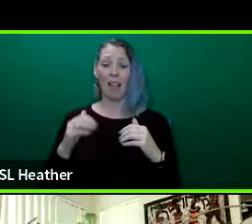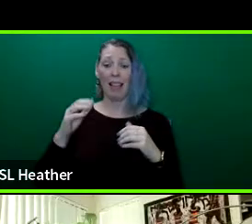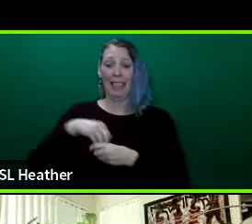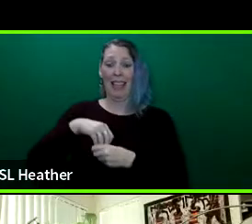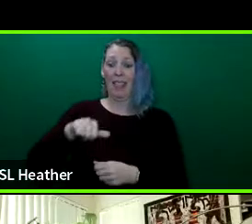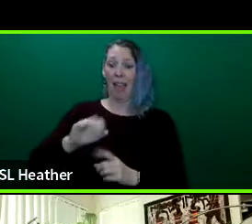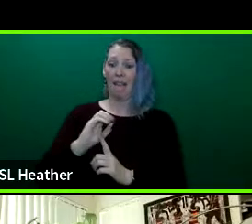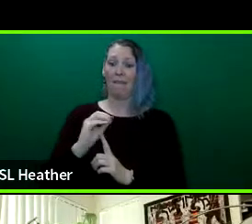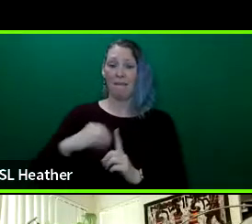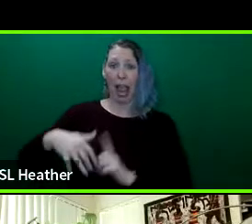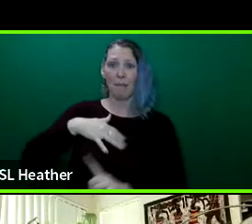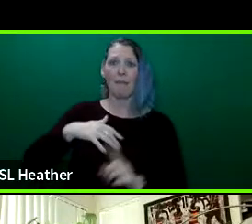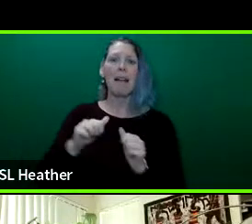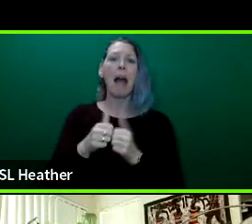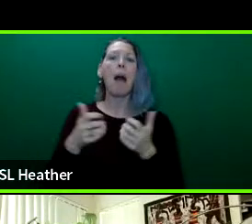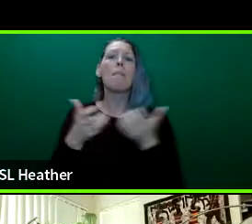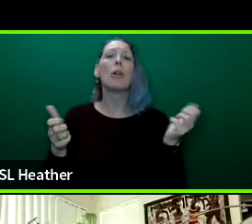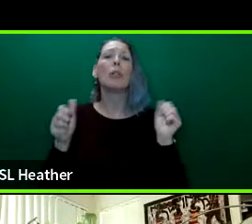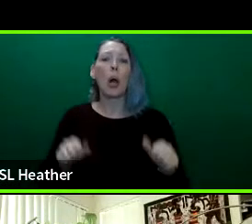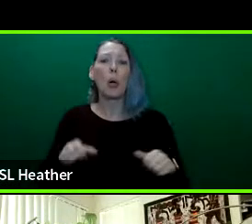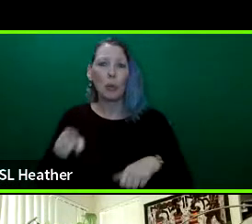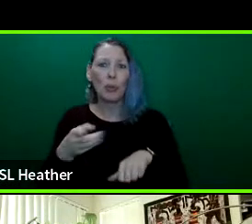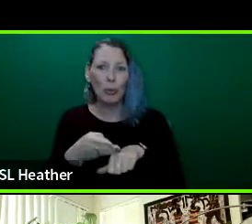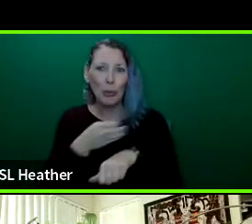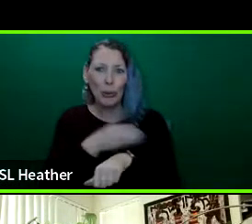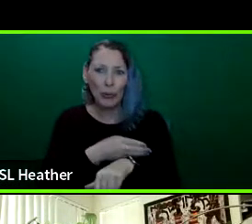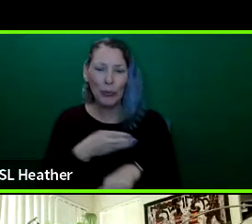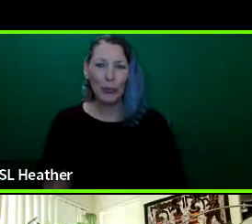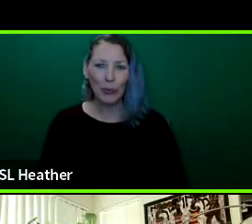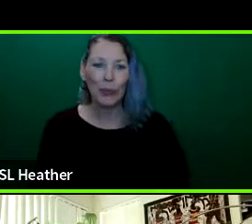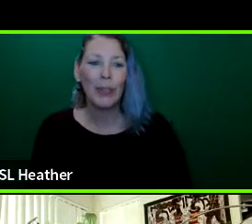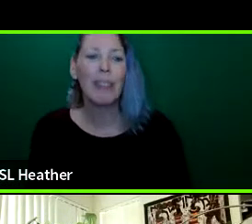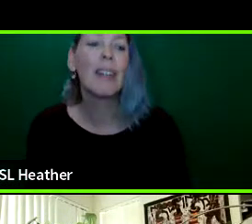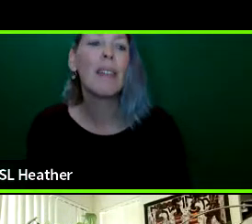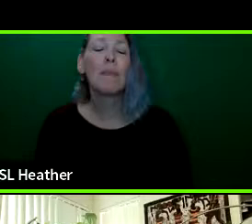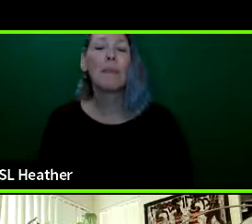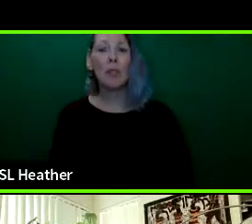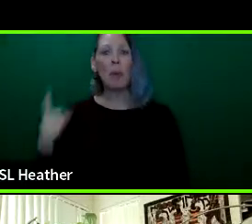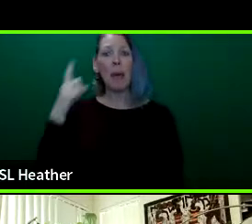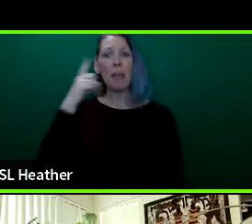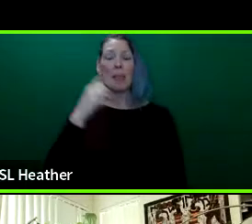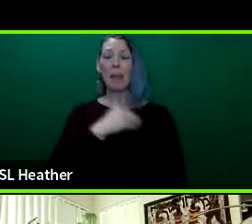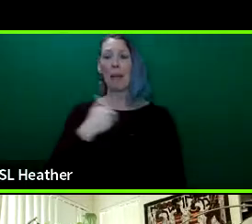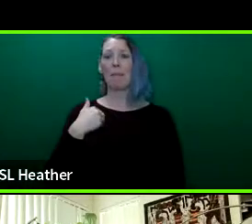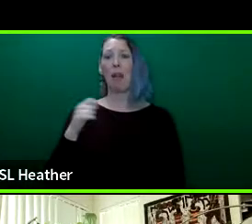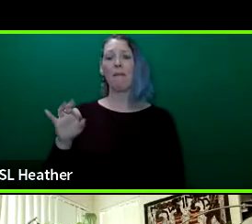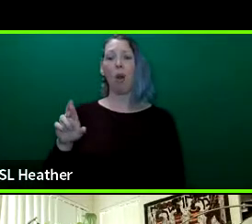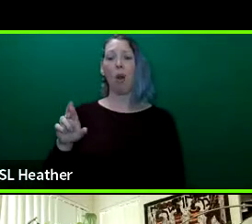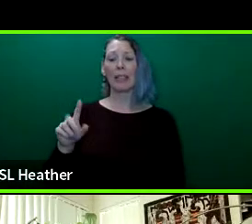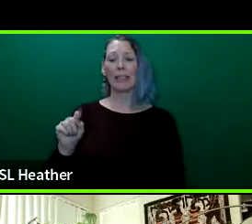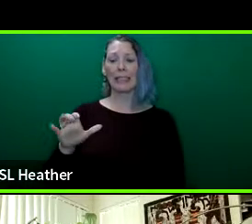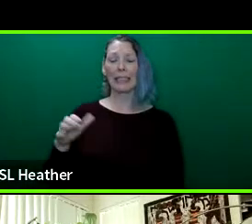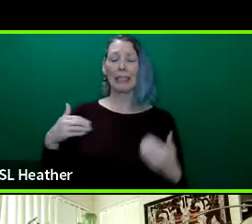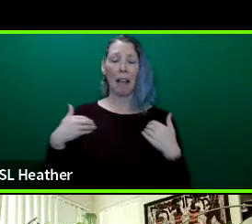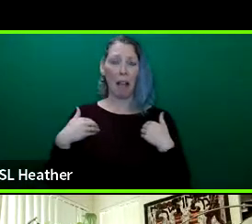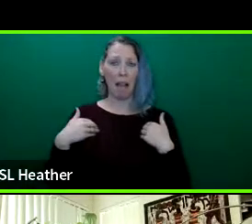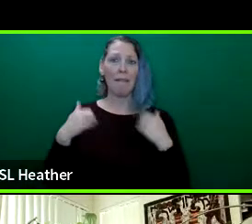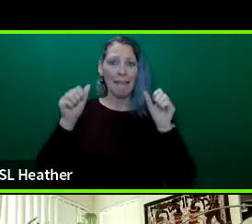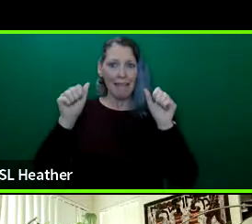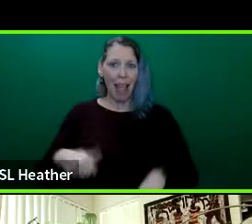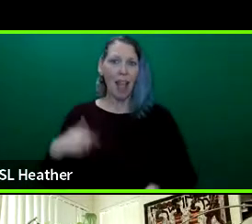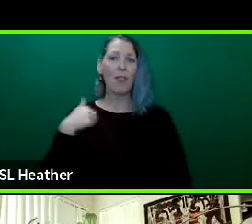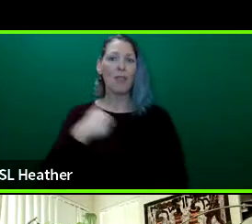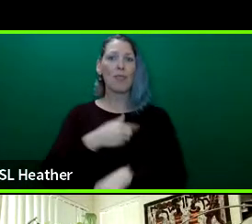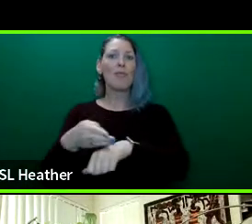is, how much can you improve? So I think the aspiration that certainly I think members of the RTC would have would be, can we